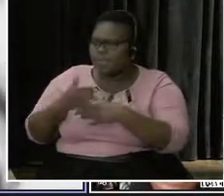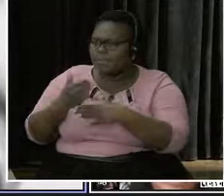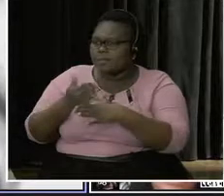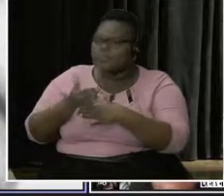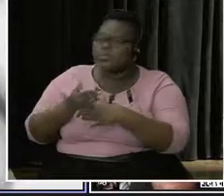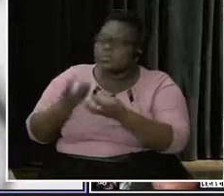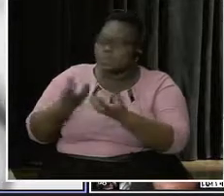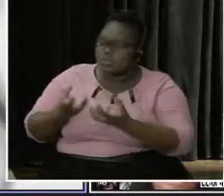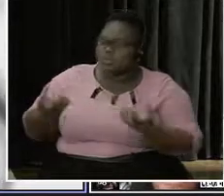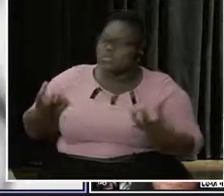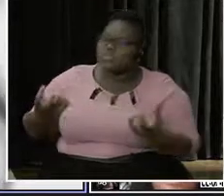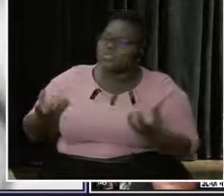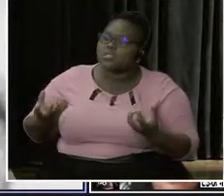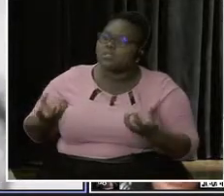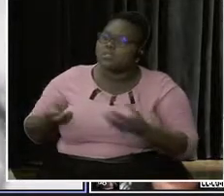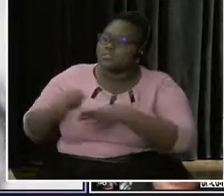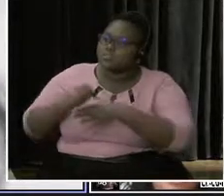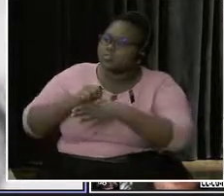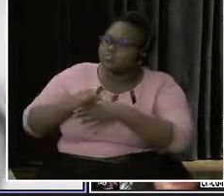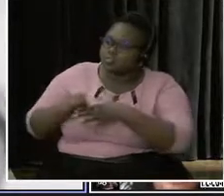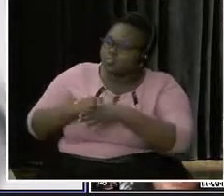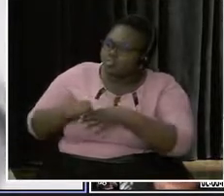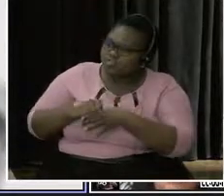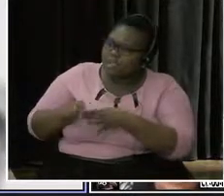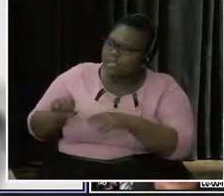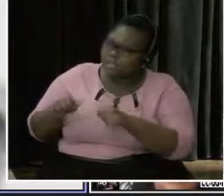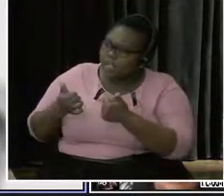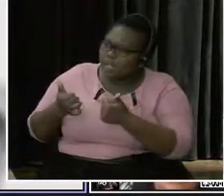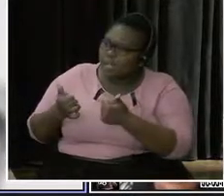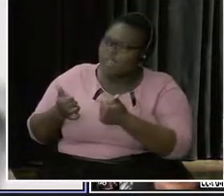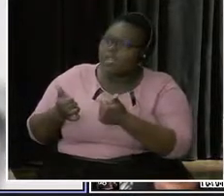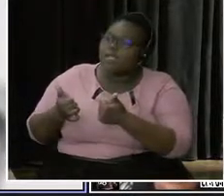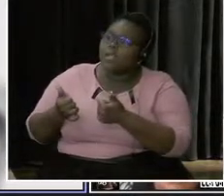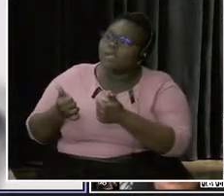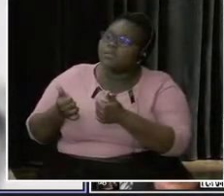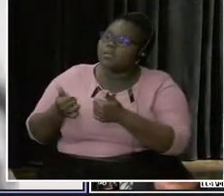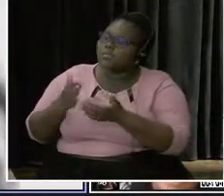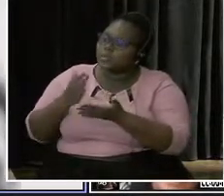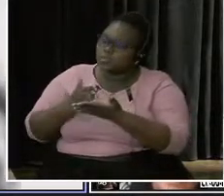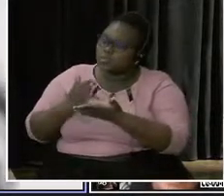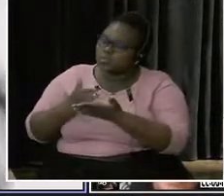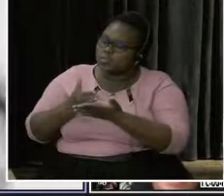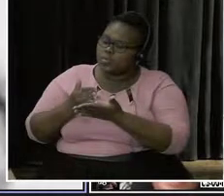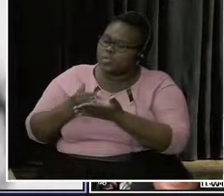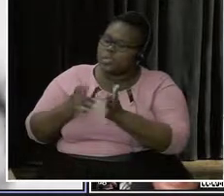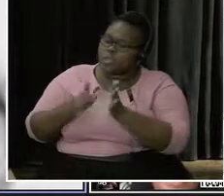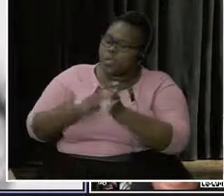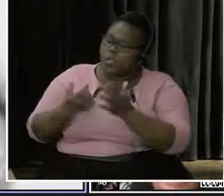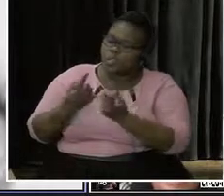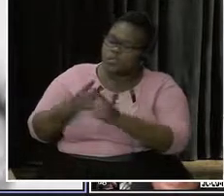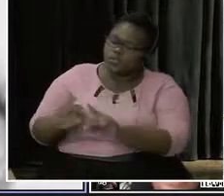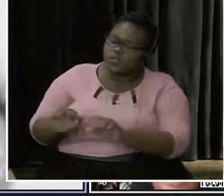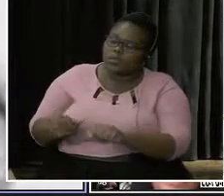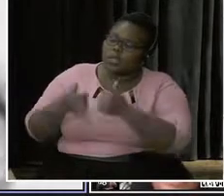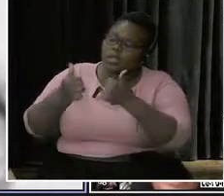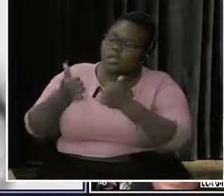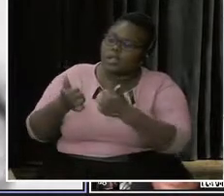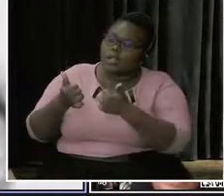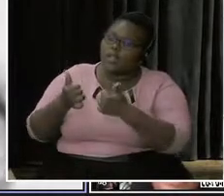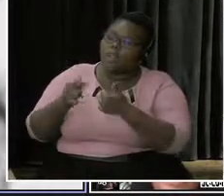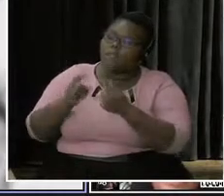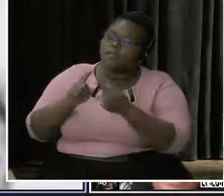resources to train effectively and maintain law and enforcement right now. Neither do they have